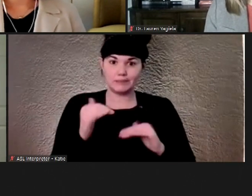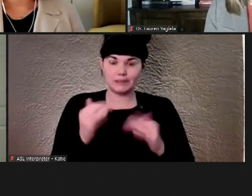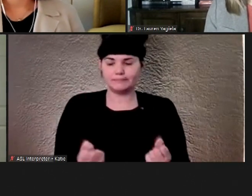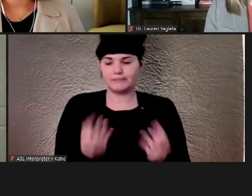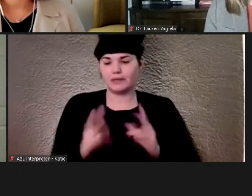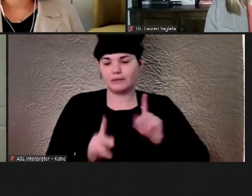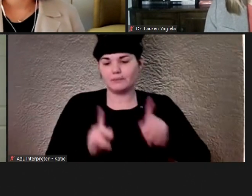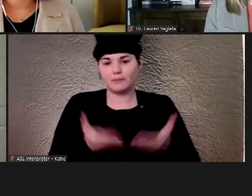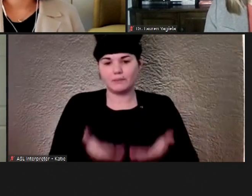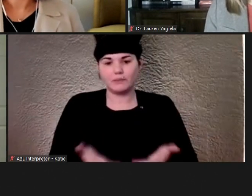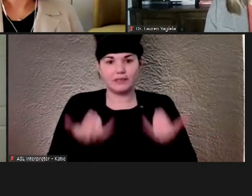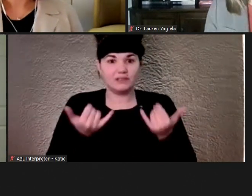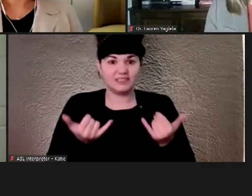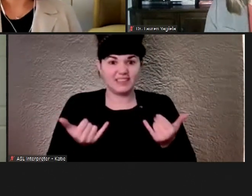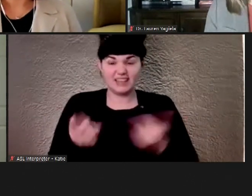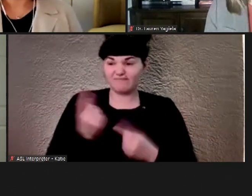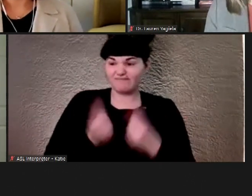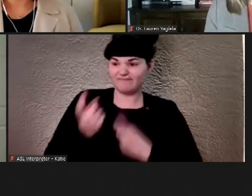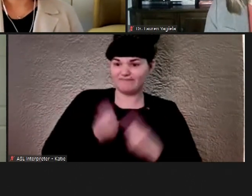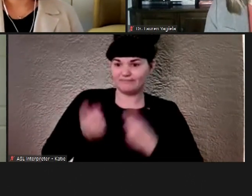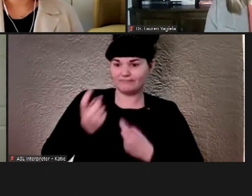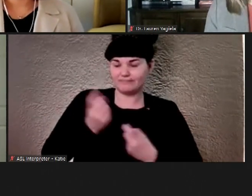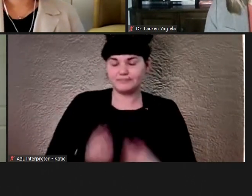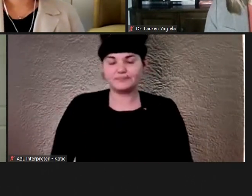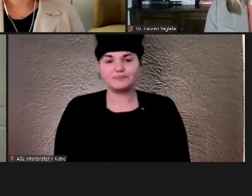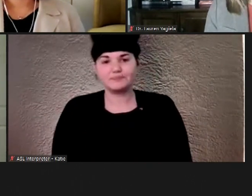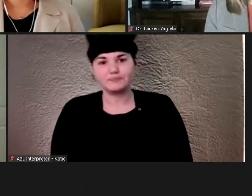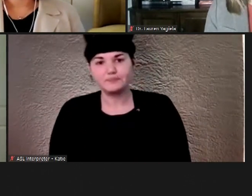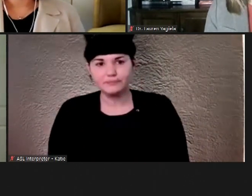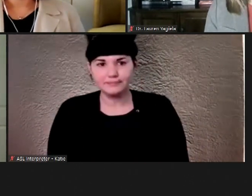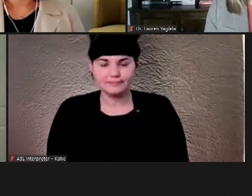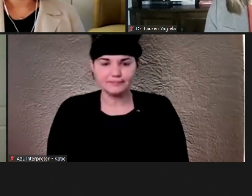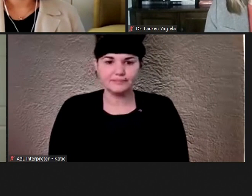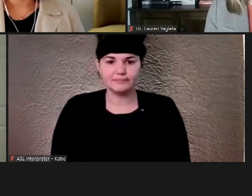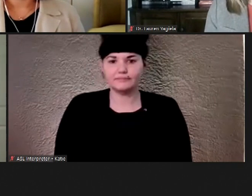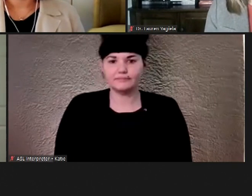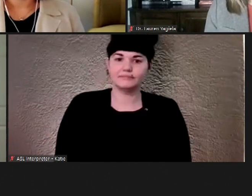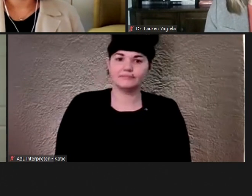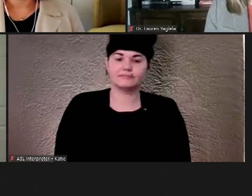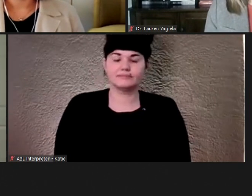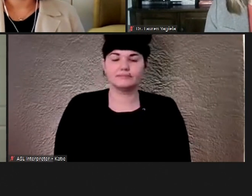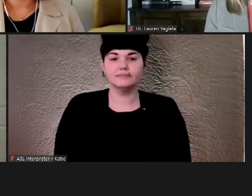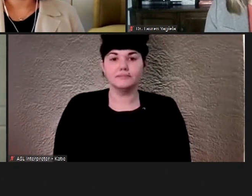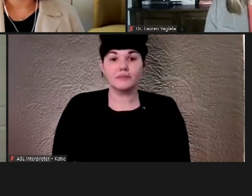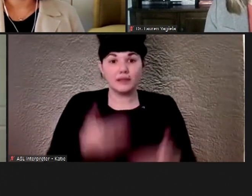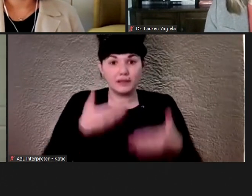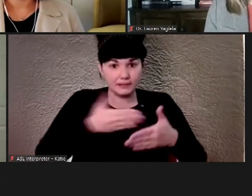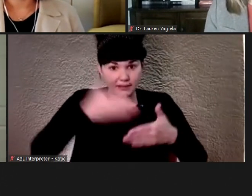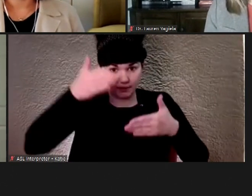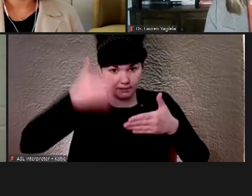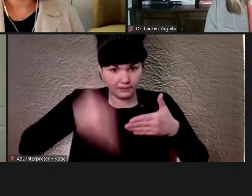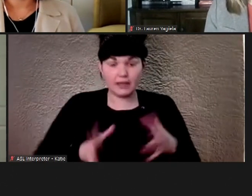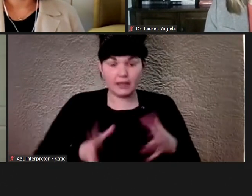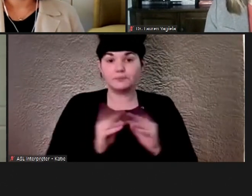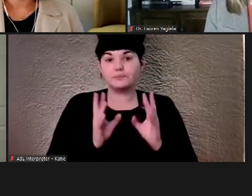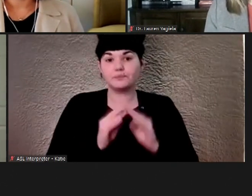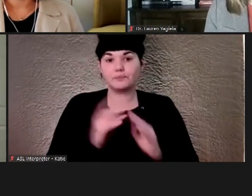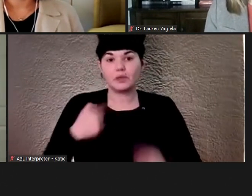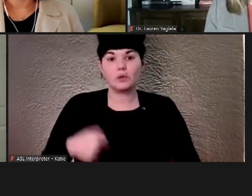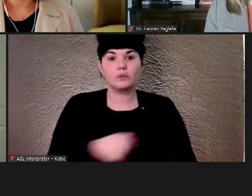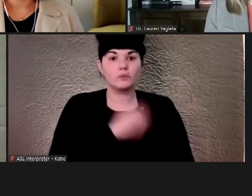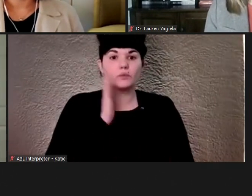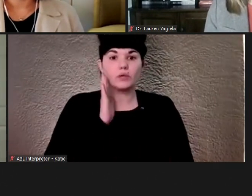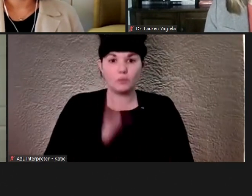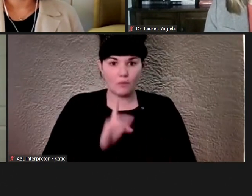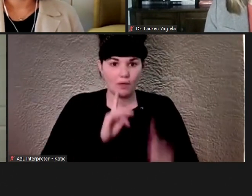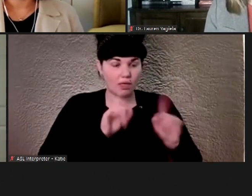questions. We will conclude today's event by answering all your questions. We have a few speakers. Zoom, unfortunately,